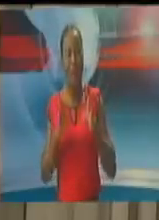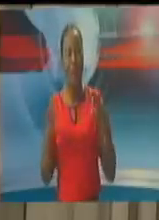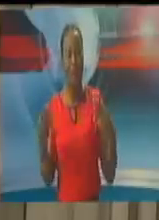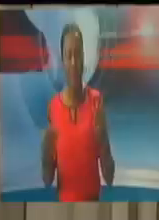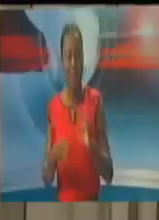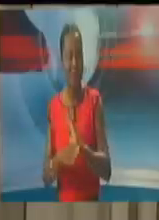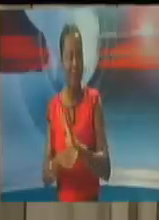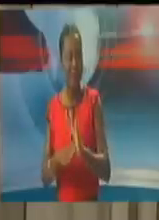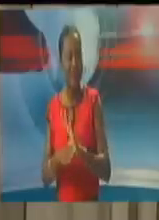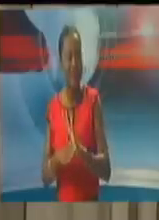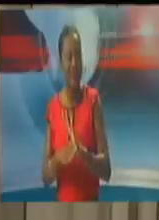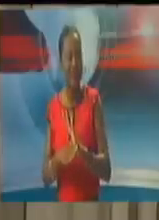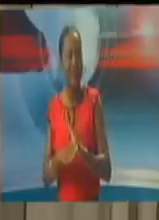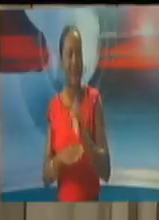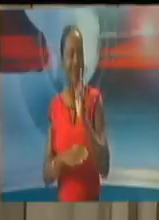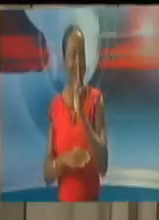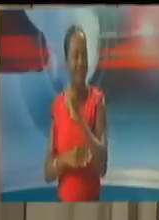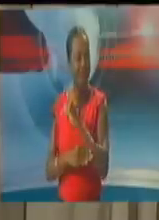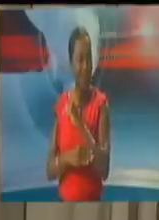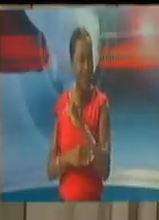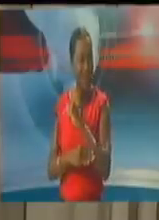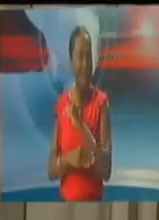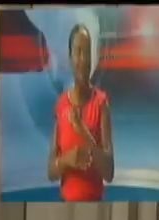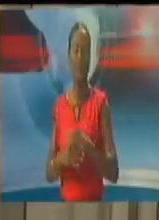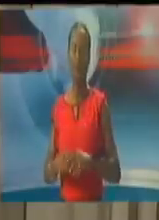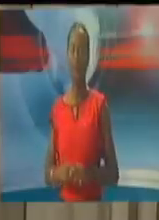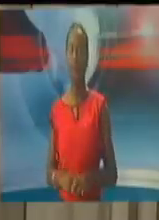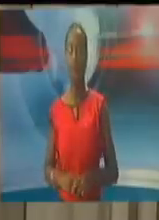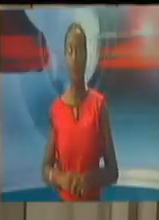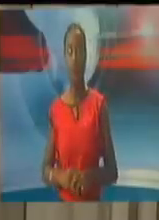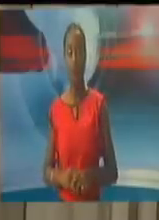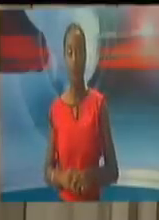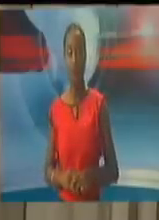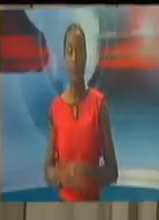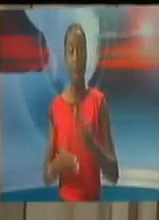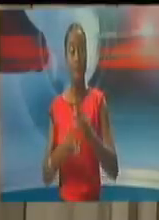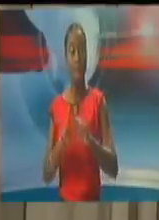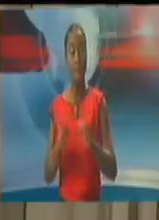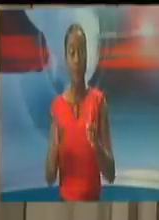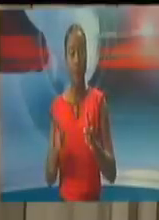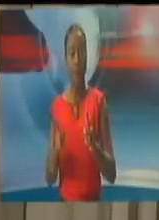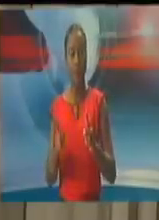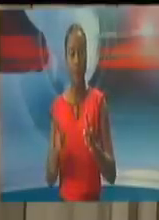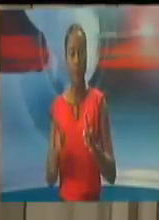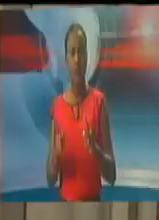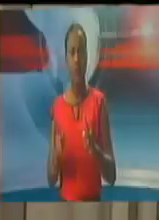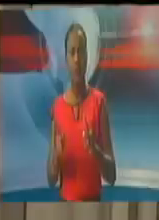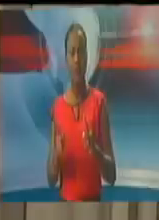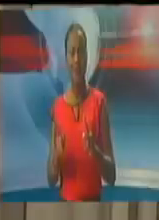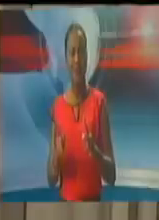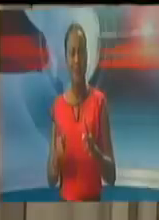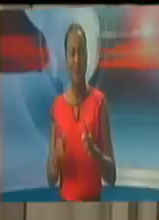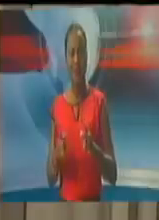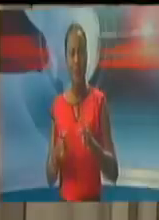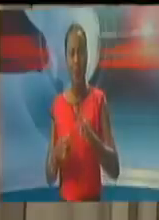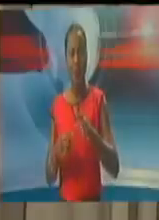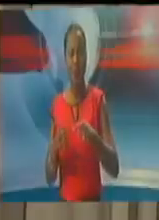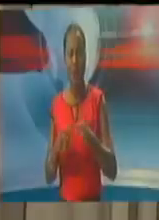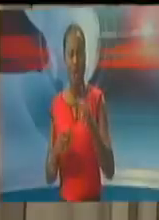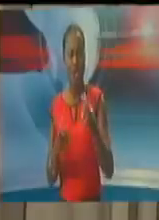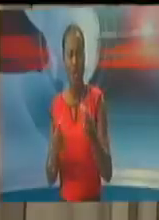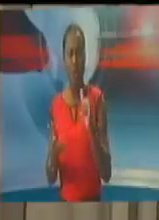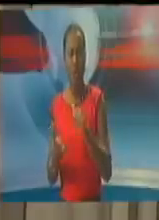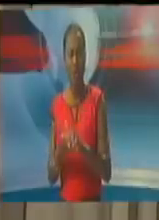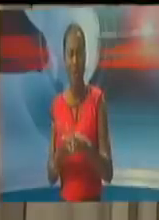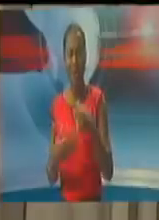and the measures that are designed to protect us, the population, really just make everyone's life that much more difficult. But we will continue